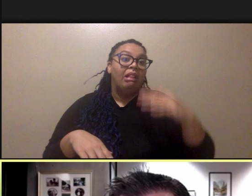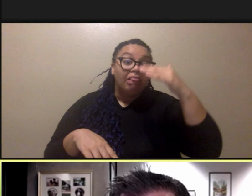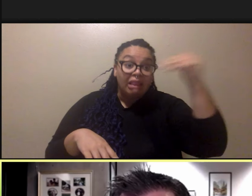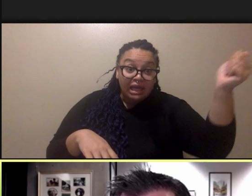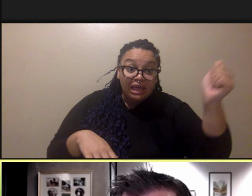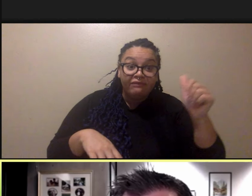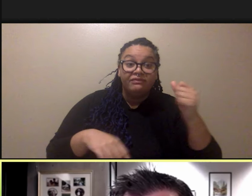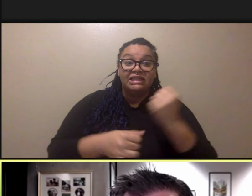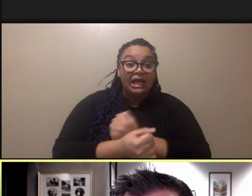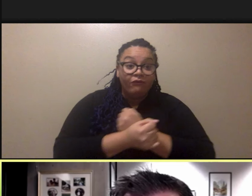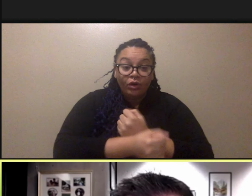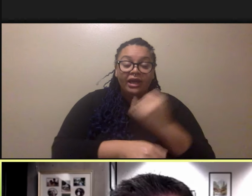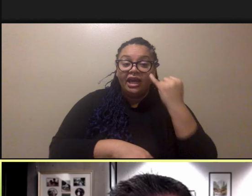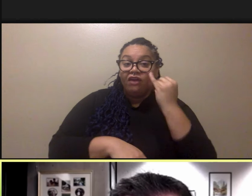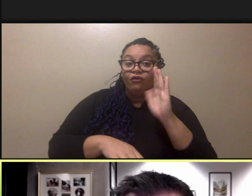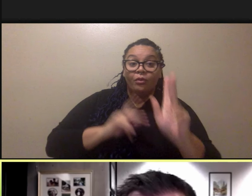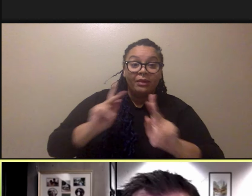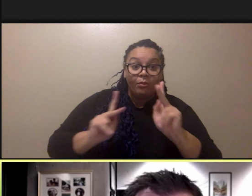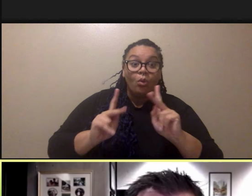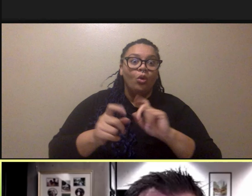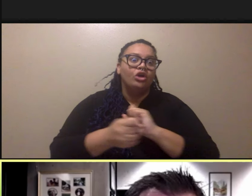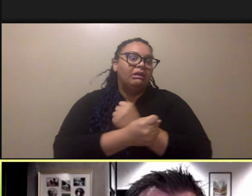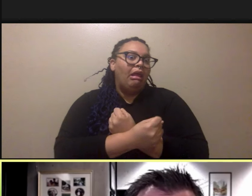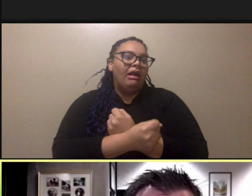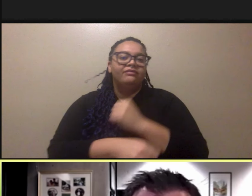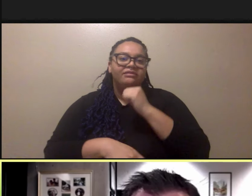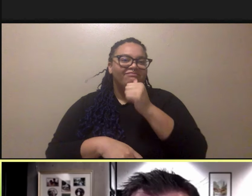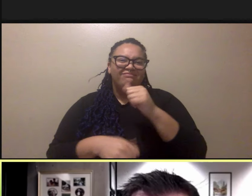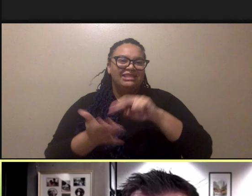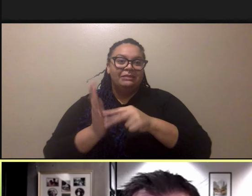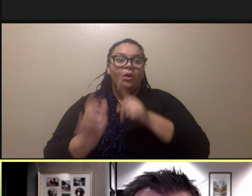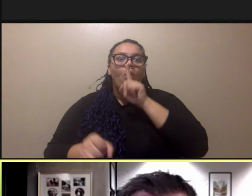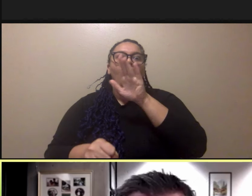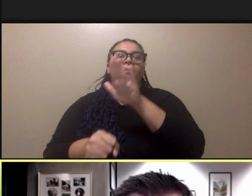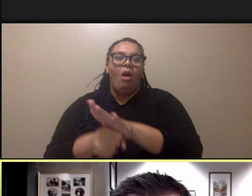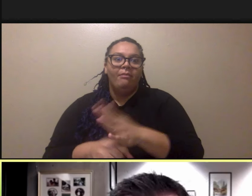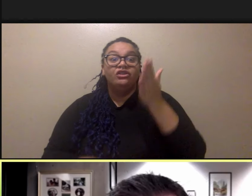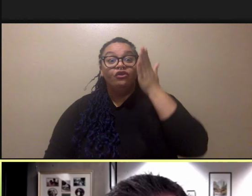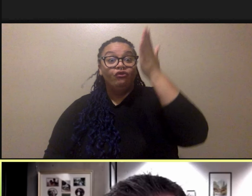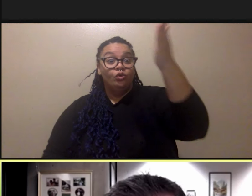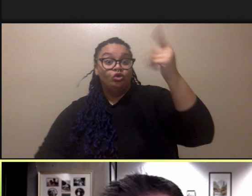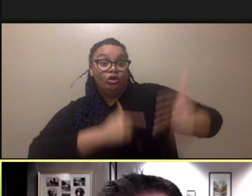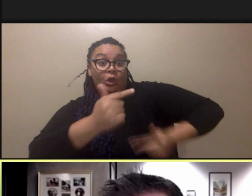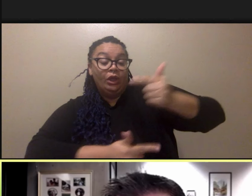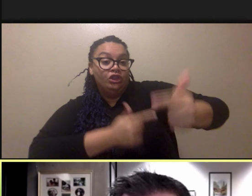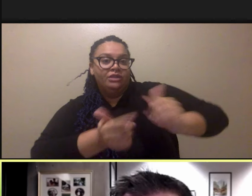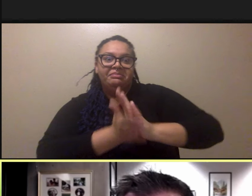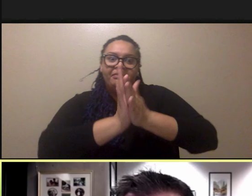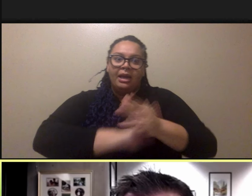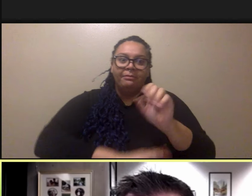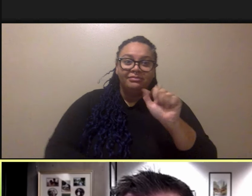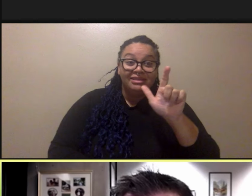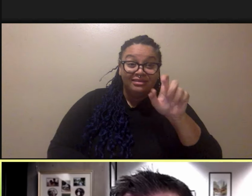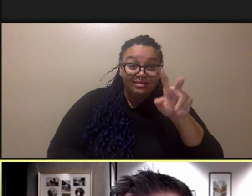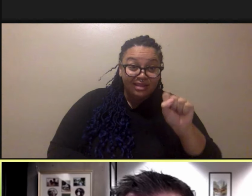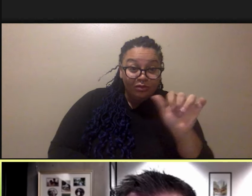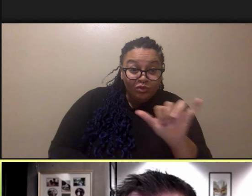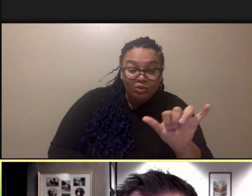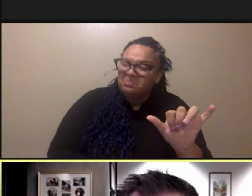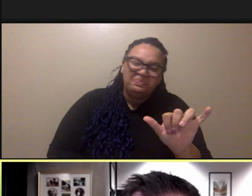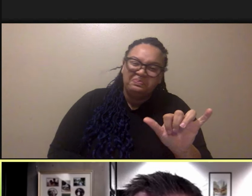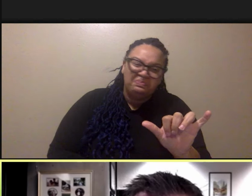If your people were slaves, it wasn't a guarantee that your future generations would be slaves. It would